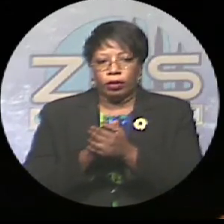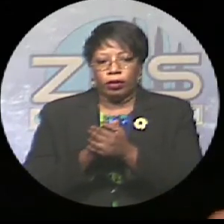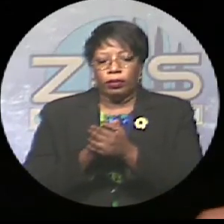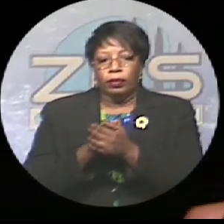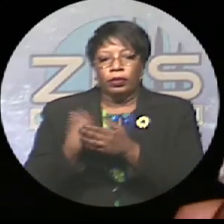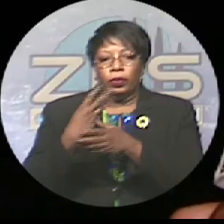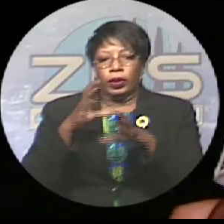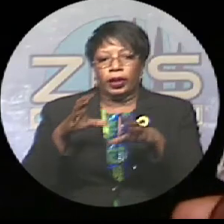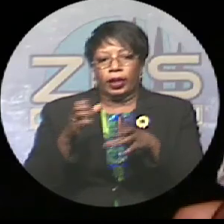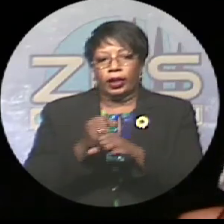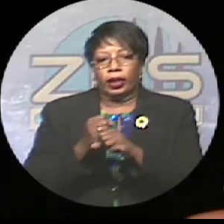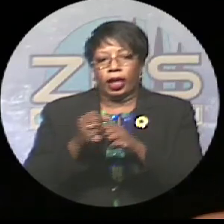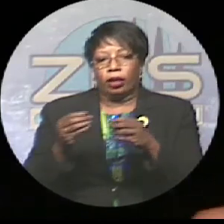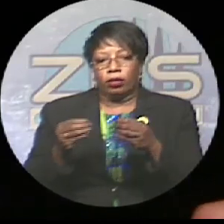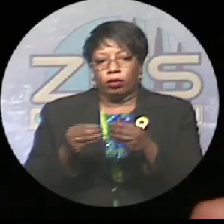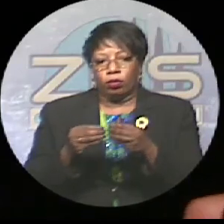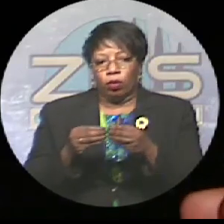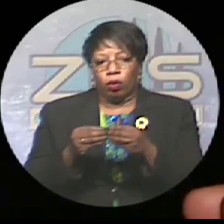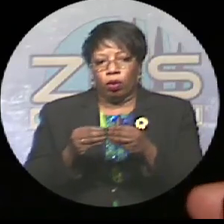more.